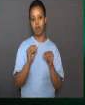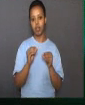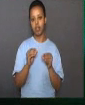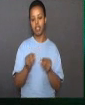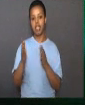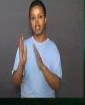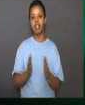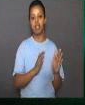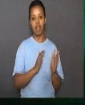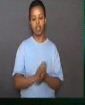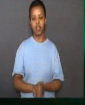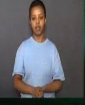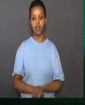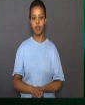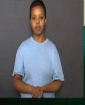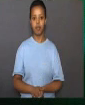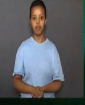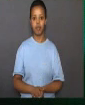Students, let's get ready.